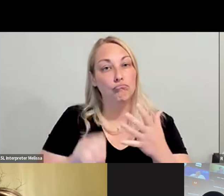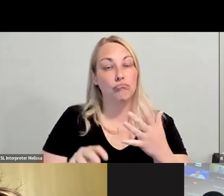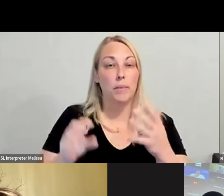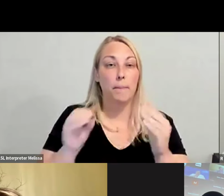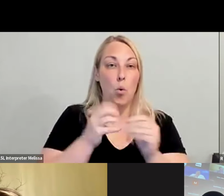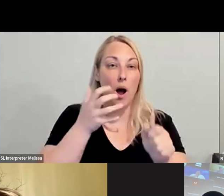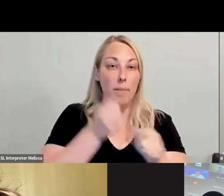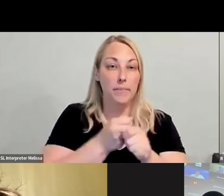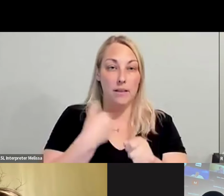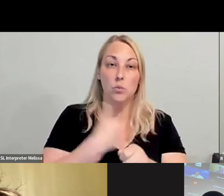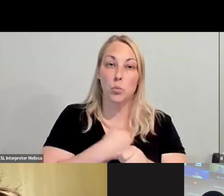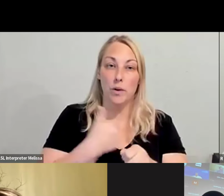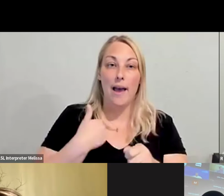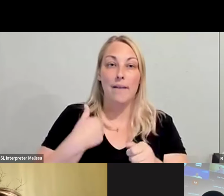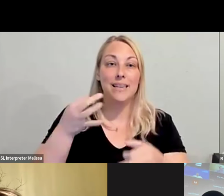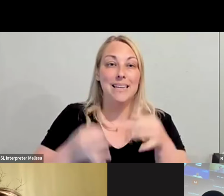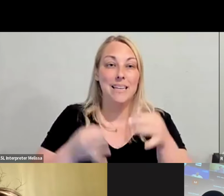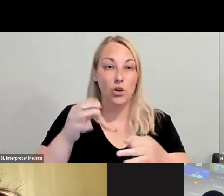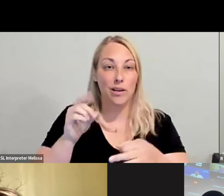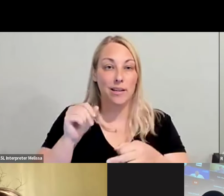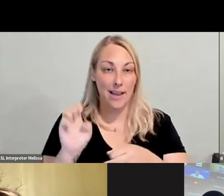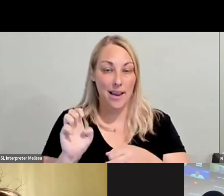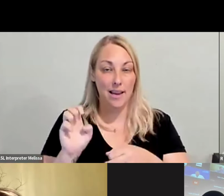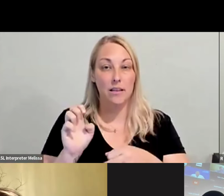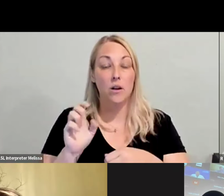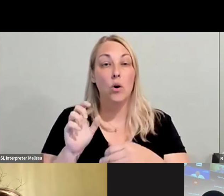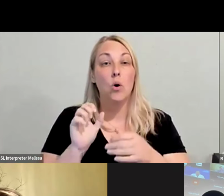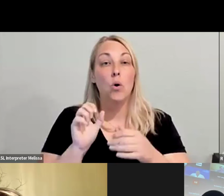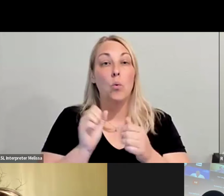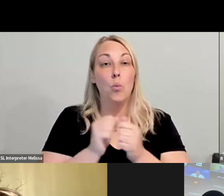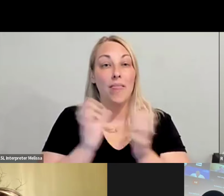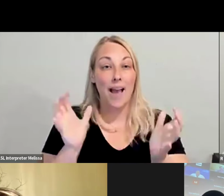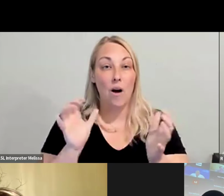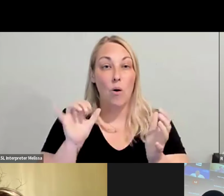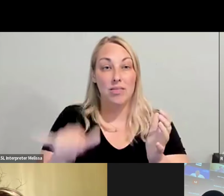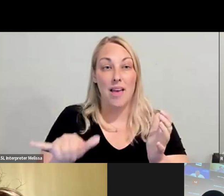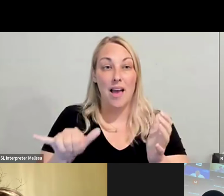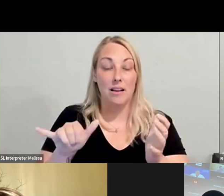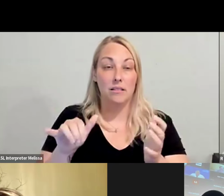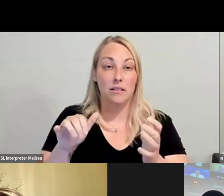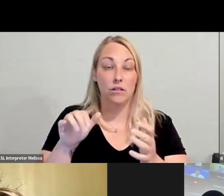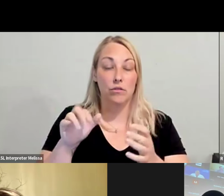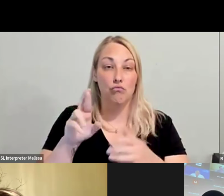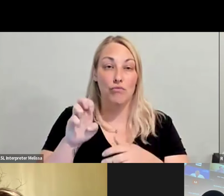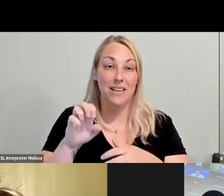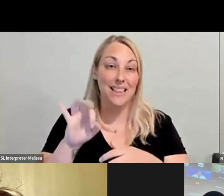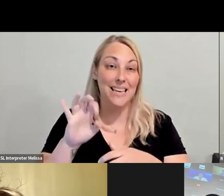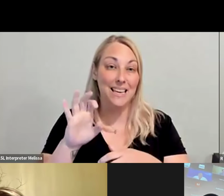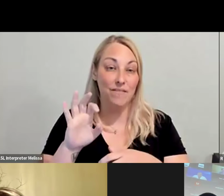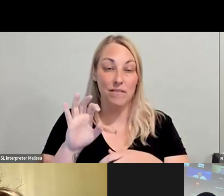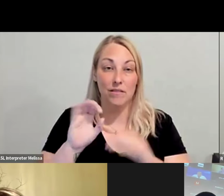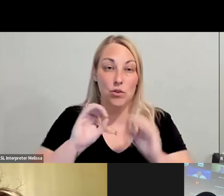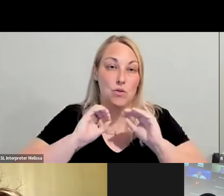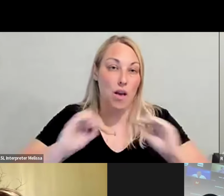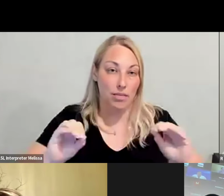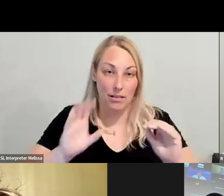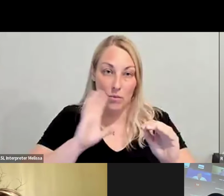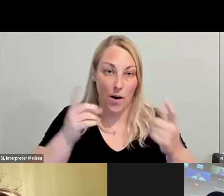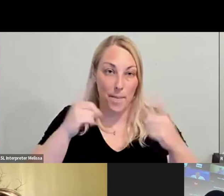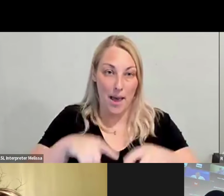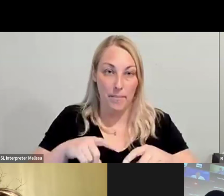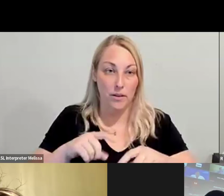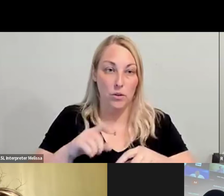hearing date. And without moving forward with the relief, nothing can be done. So you won't see any progress unless